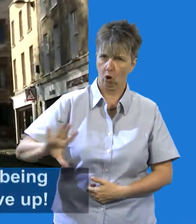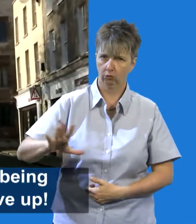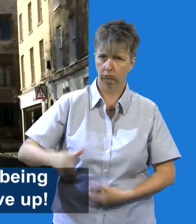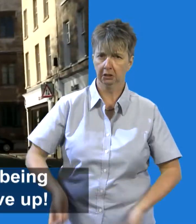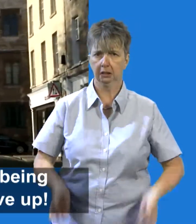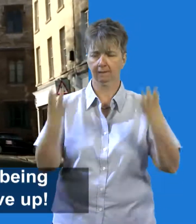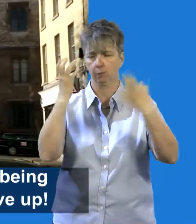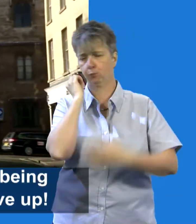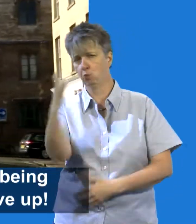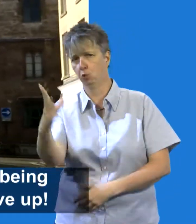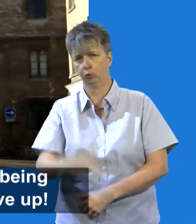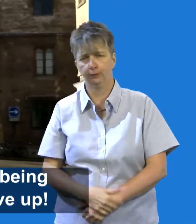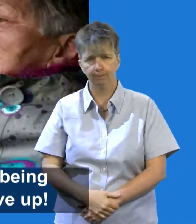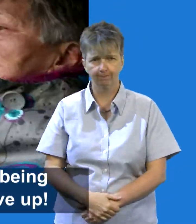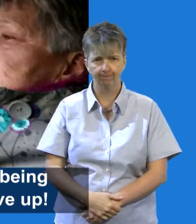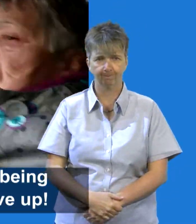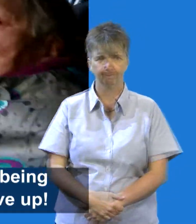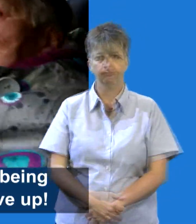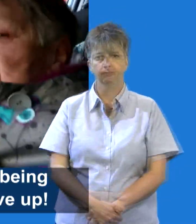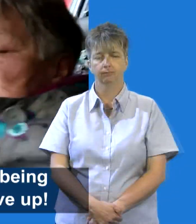It's all this thing about being independent.